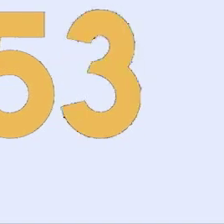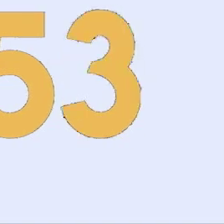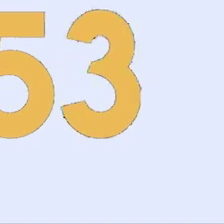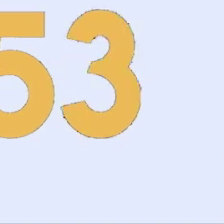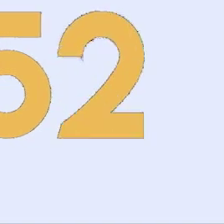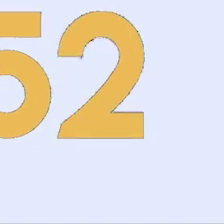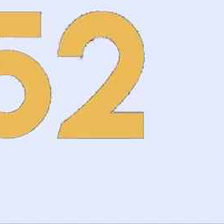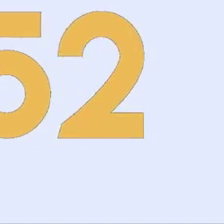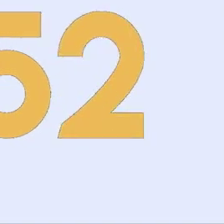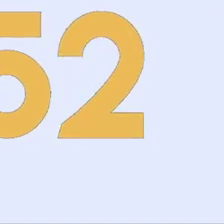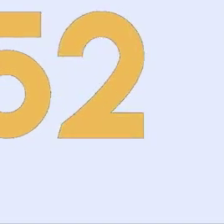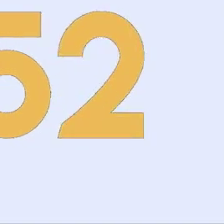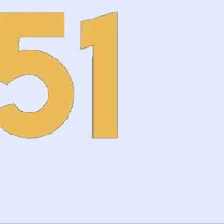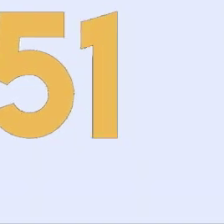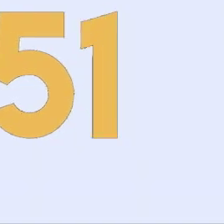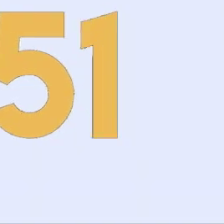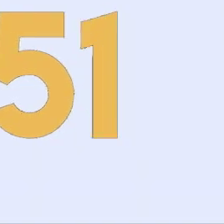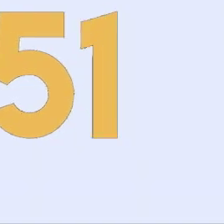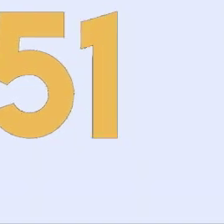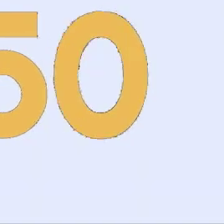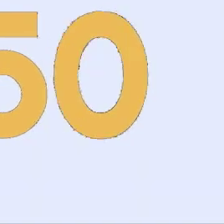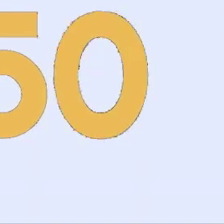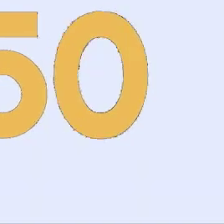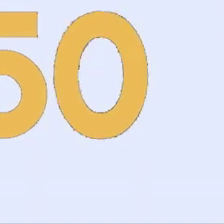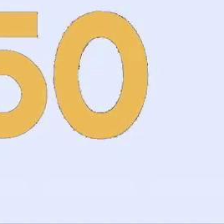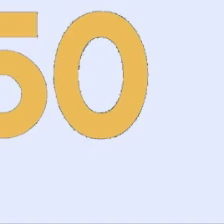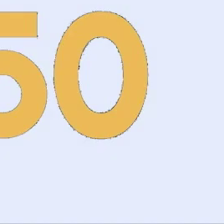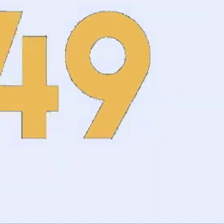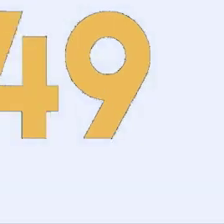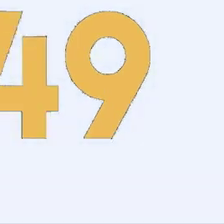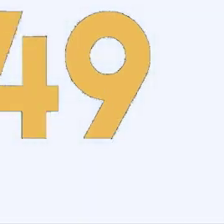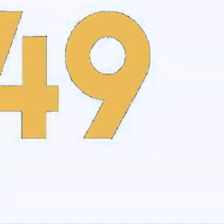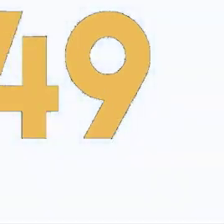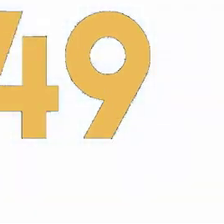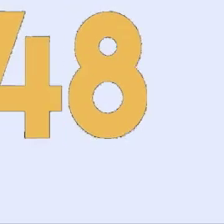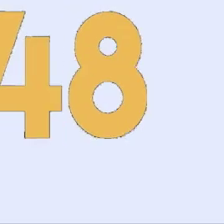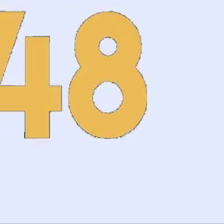a child in your mouth while I'm lying.